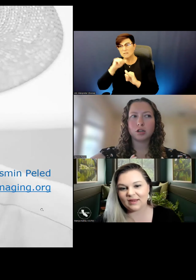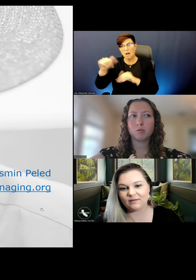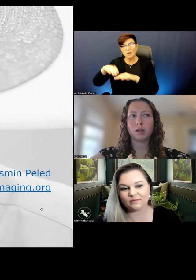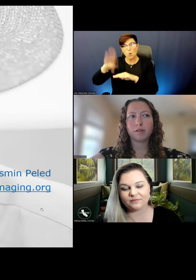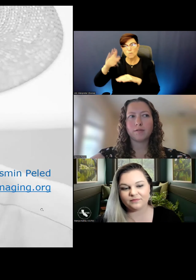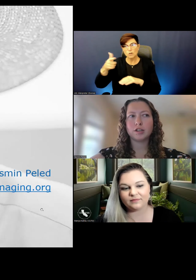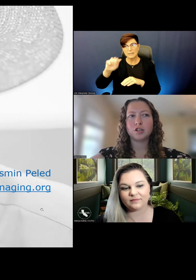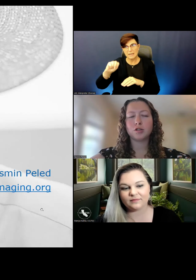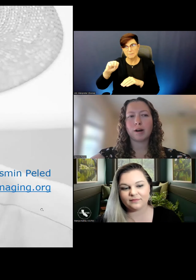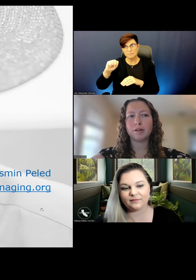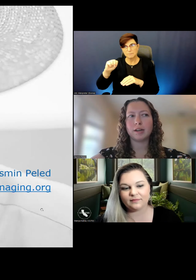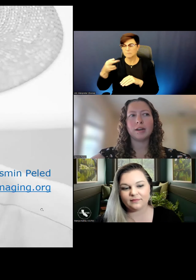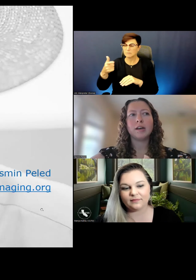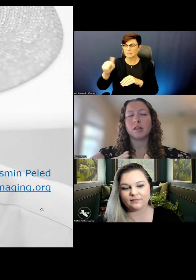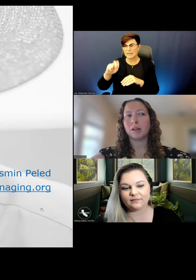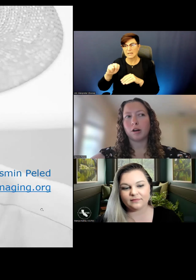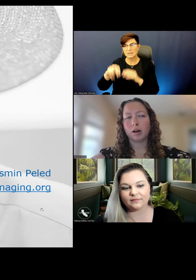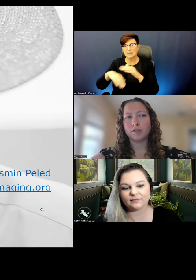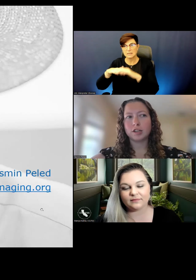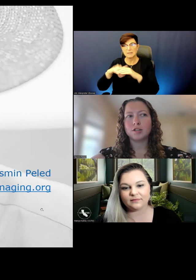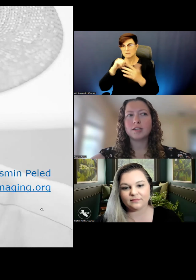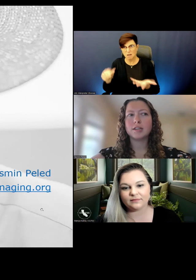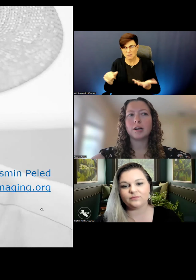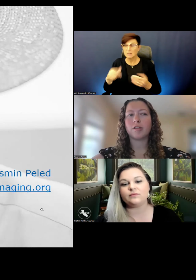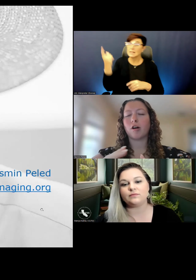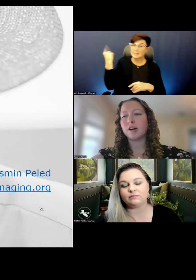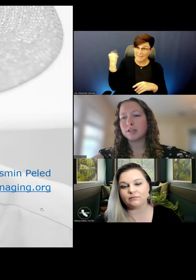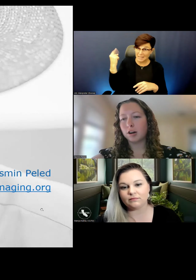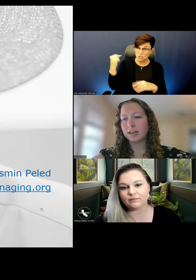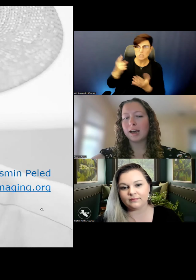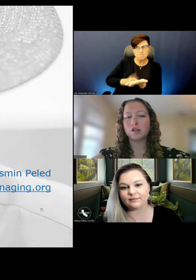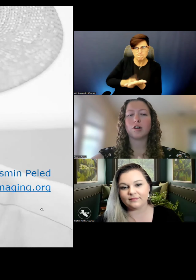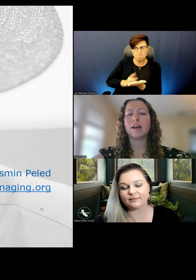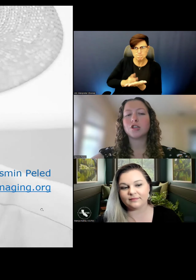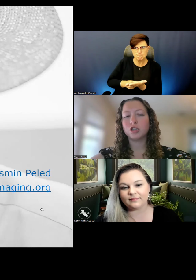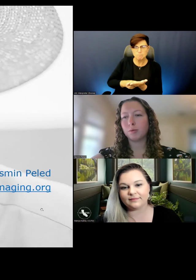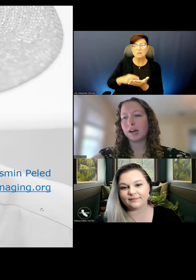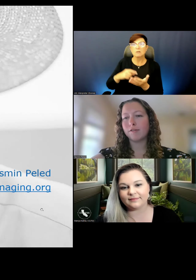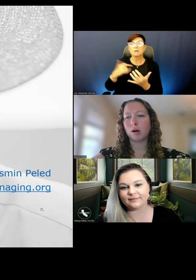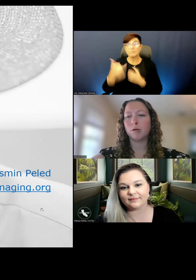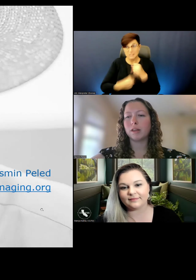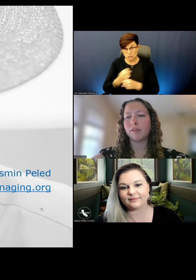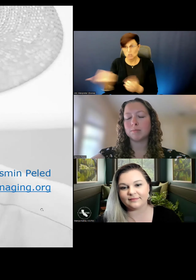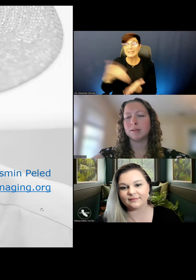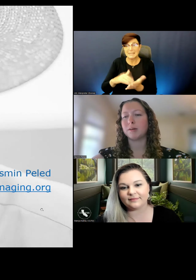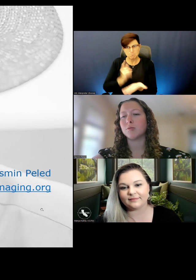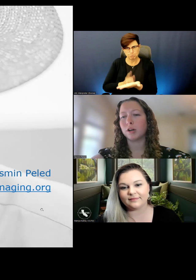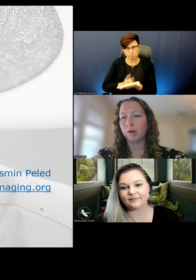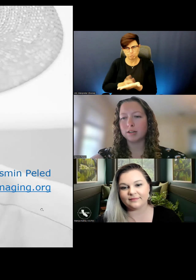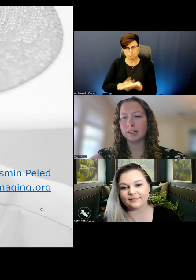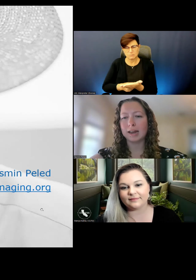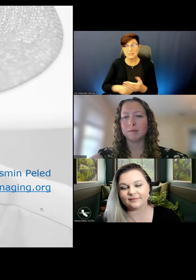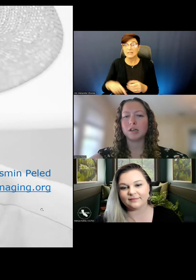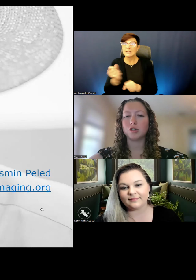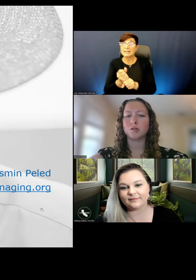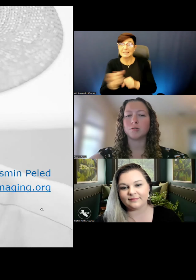last year there were a lot of conversations around it. There've been a lot of conversations this year. They're already starting to hedge, next year we're going to have trouble with investments because we're going to run